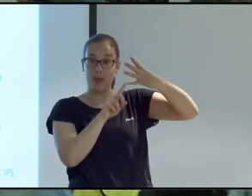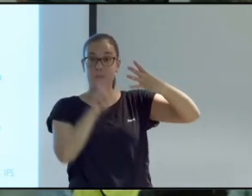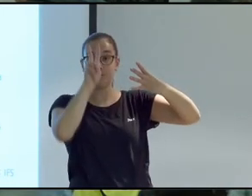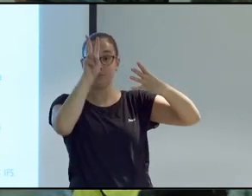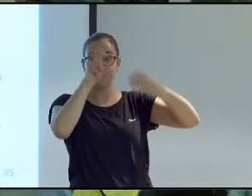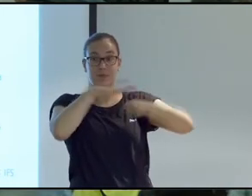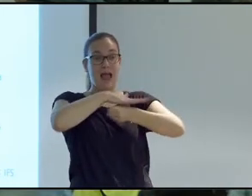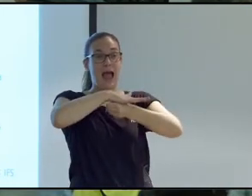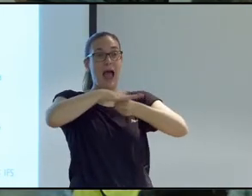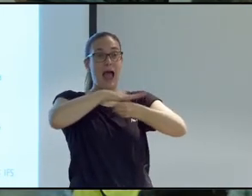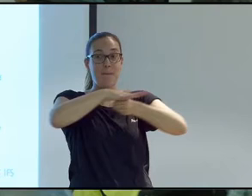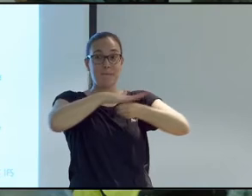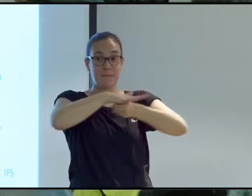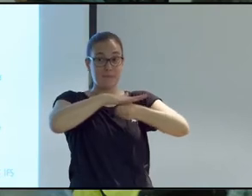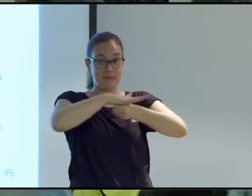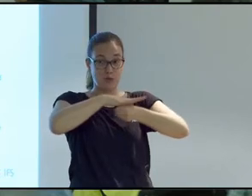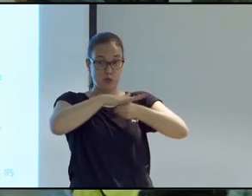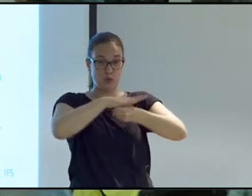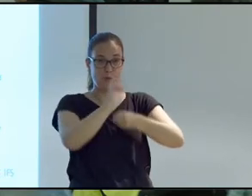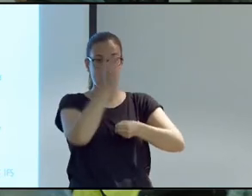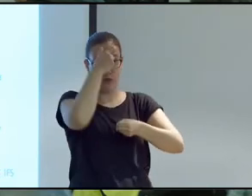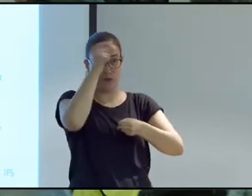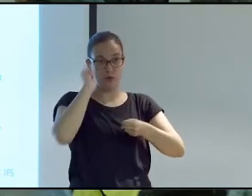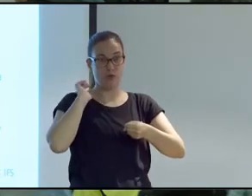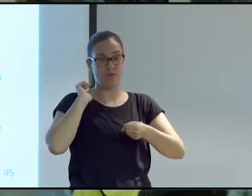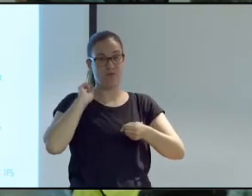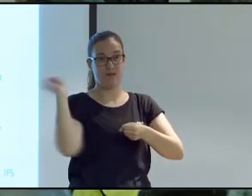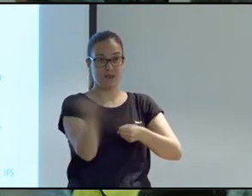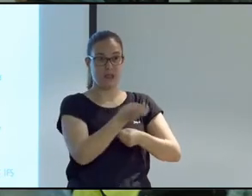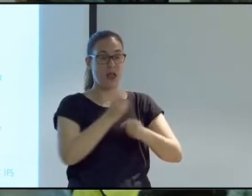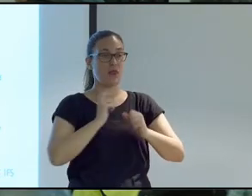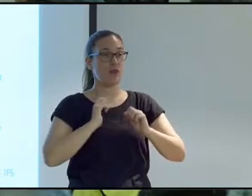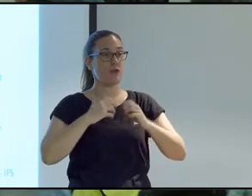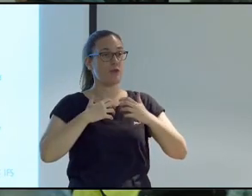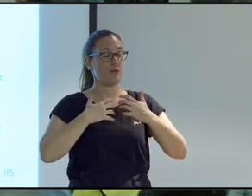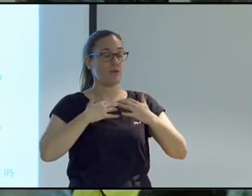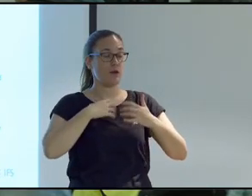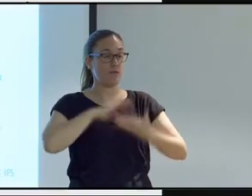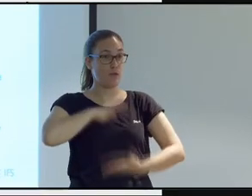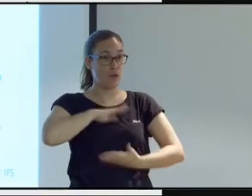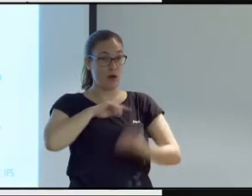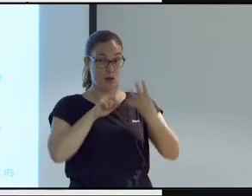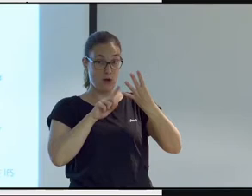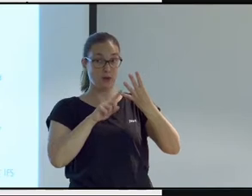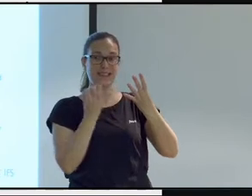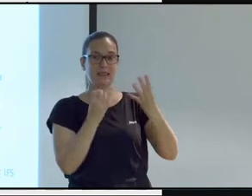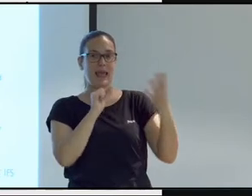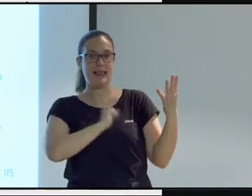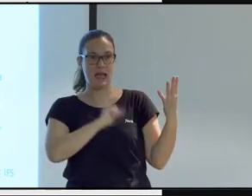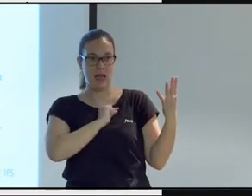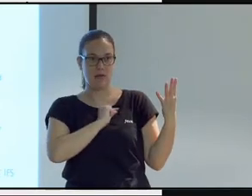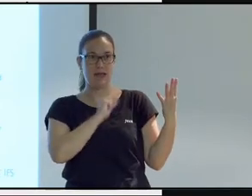designs. The next dimension that I'd like to establish is the